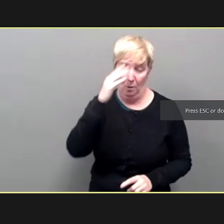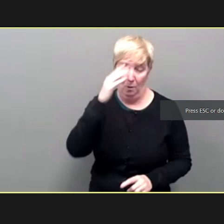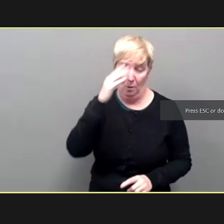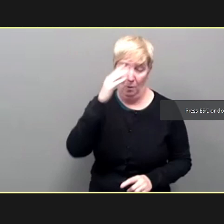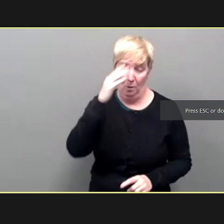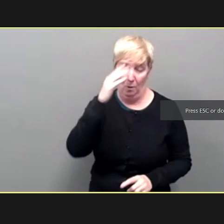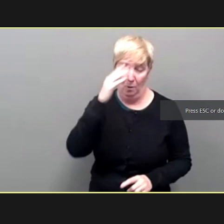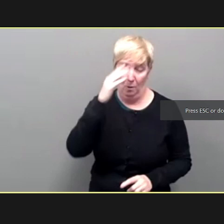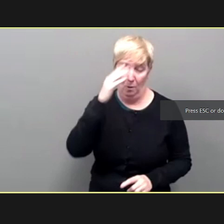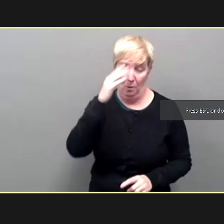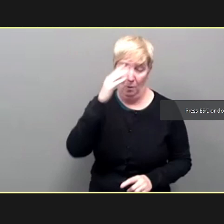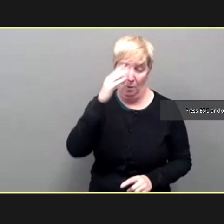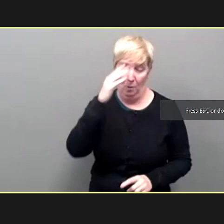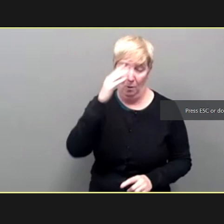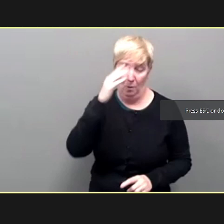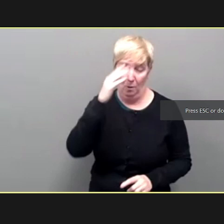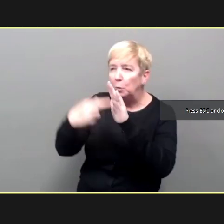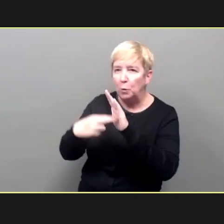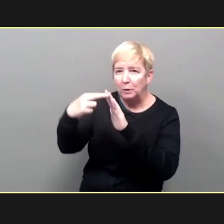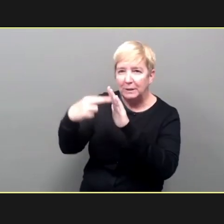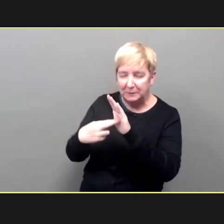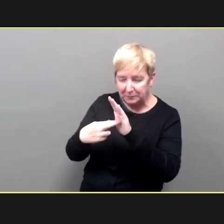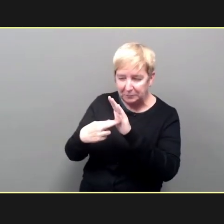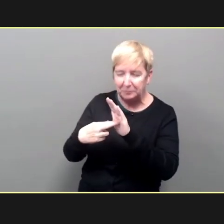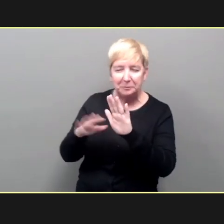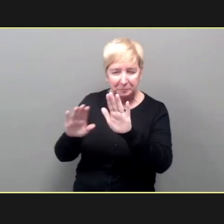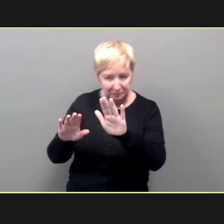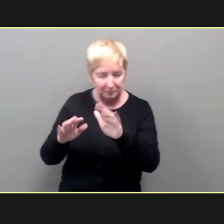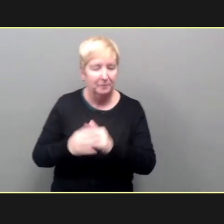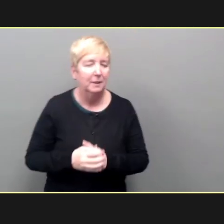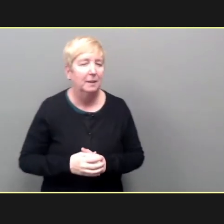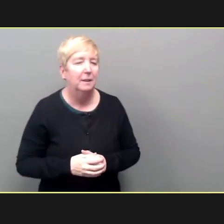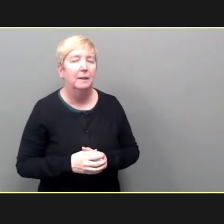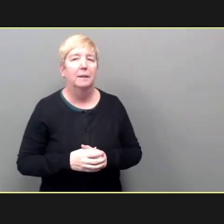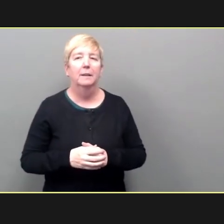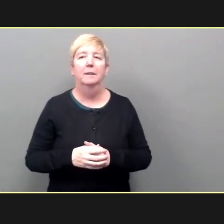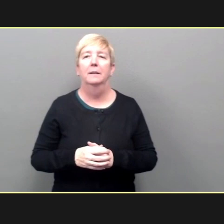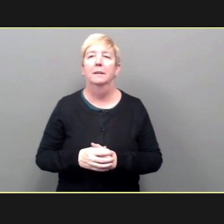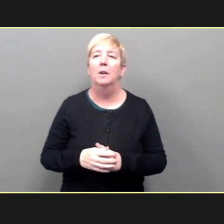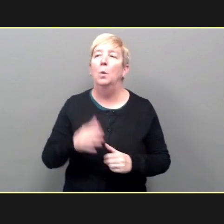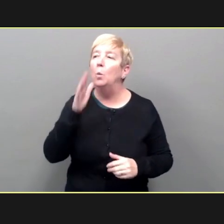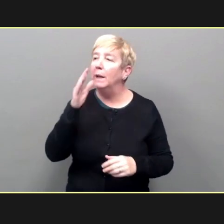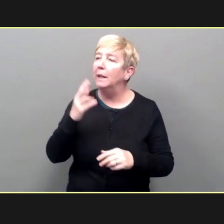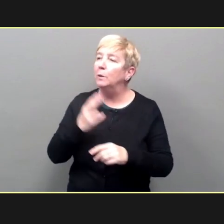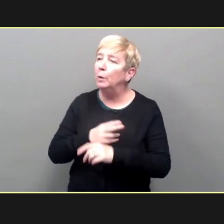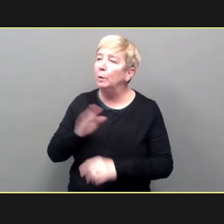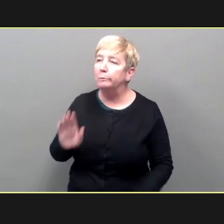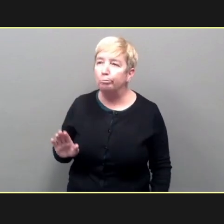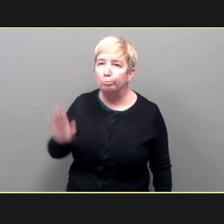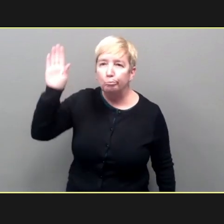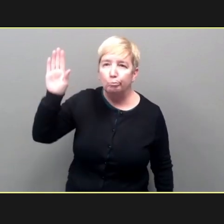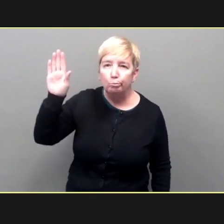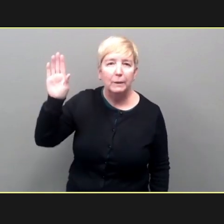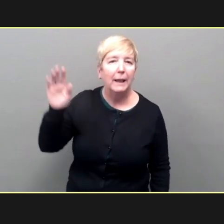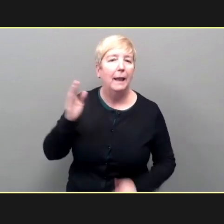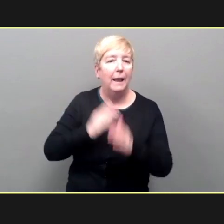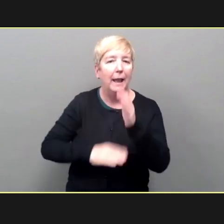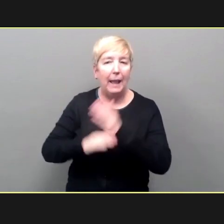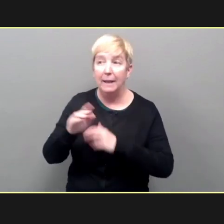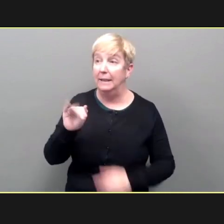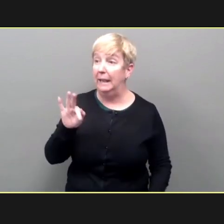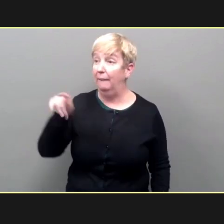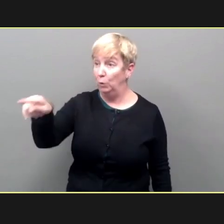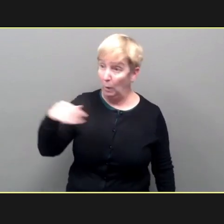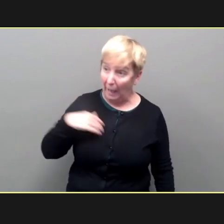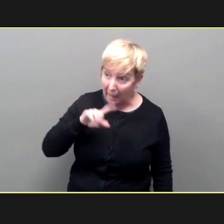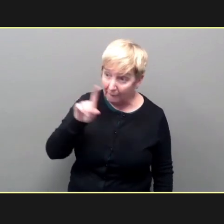just remind our attendees of the rules of the road here. As usual, we'll use the raise your hand system here in Zoom. So if you have a question, please use